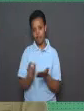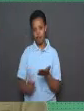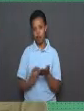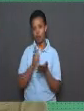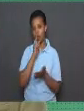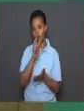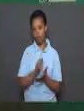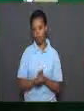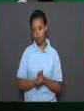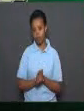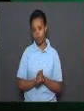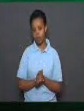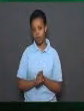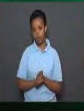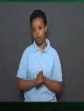disease?